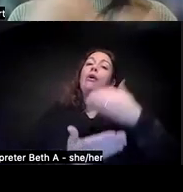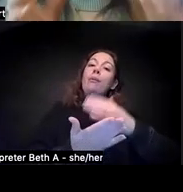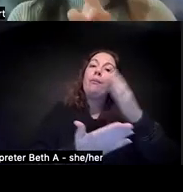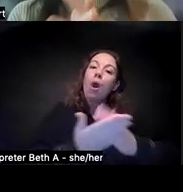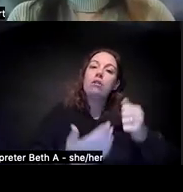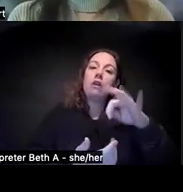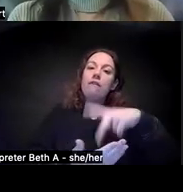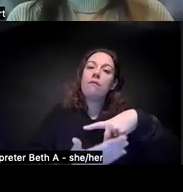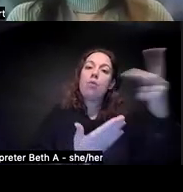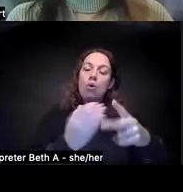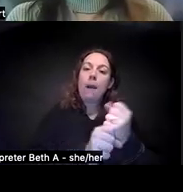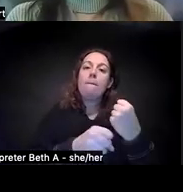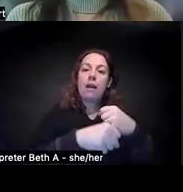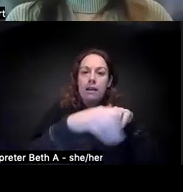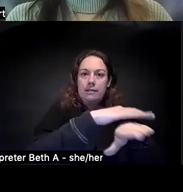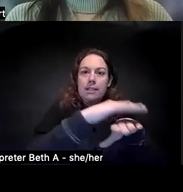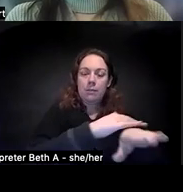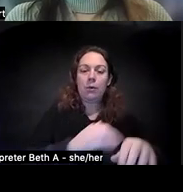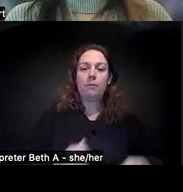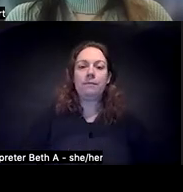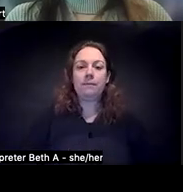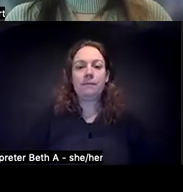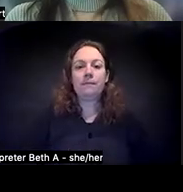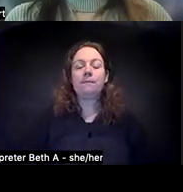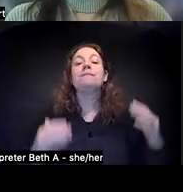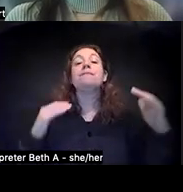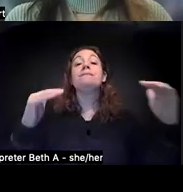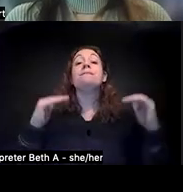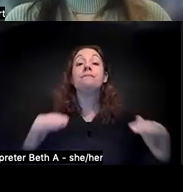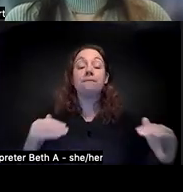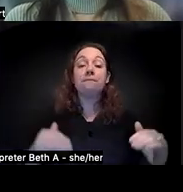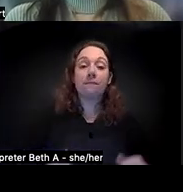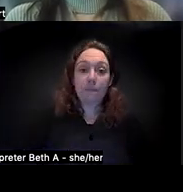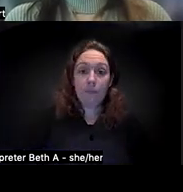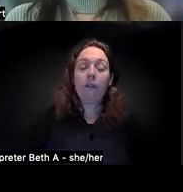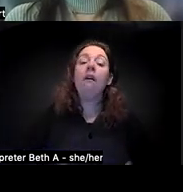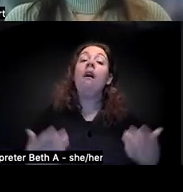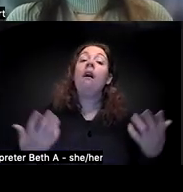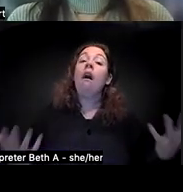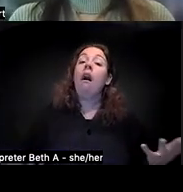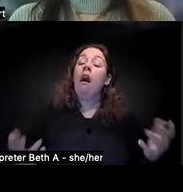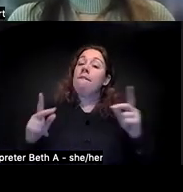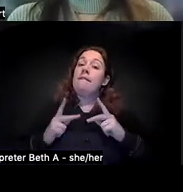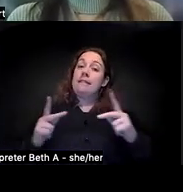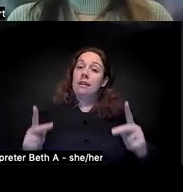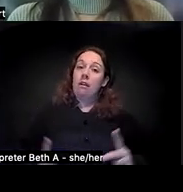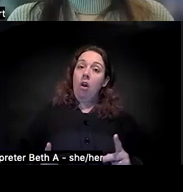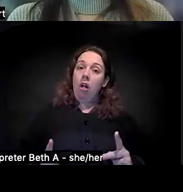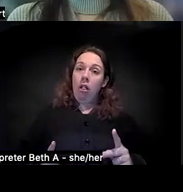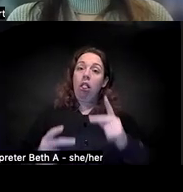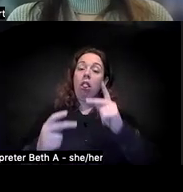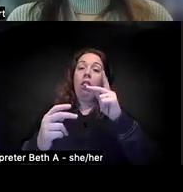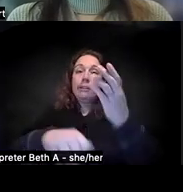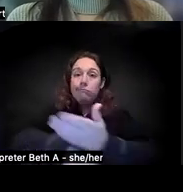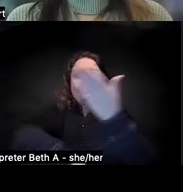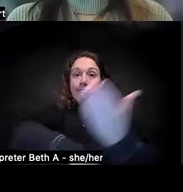So certainly physical access and alterations could be a thing that needs to be undertaken, but